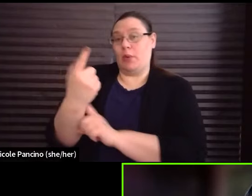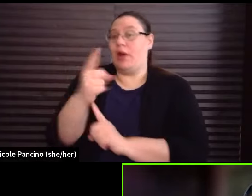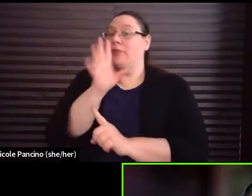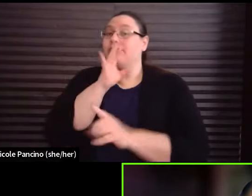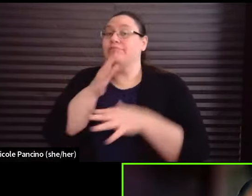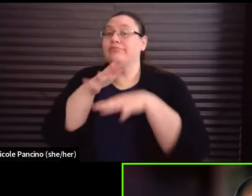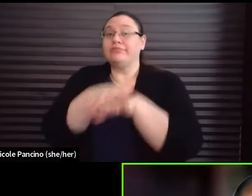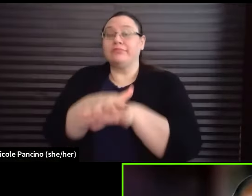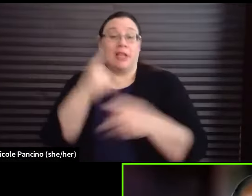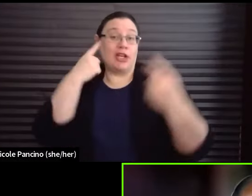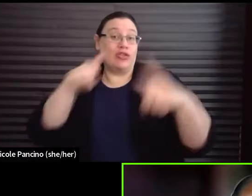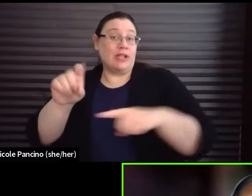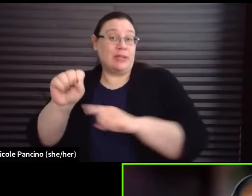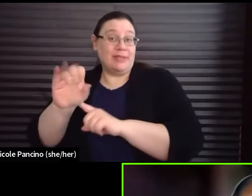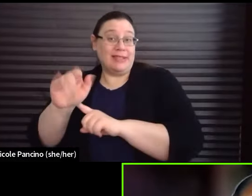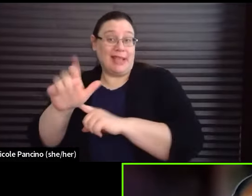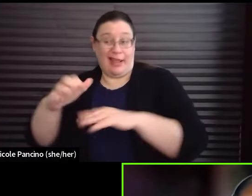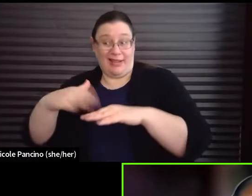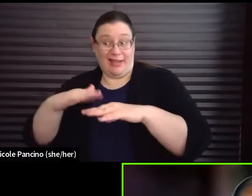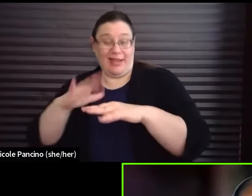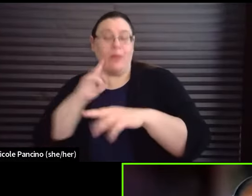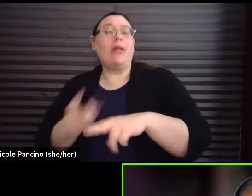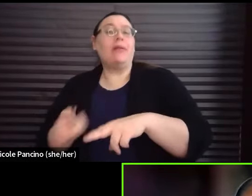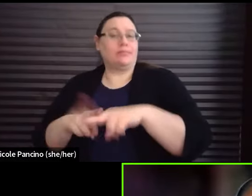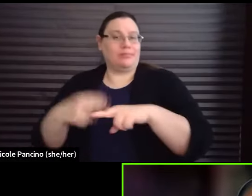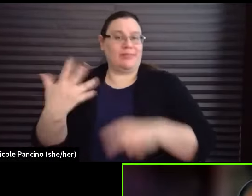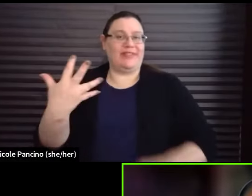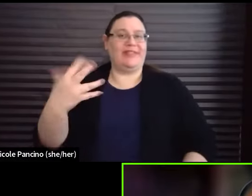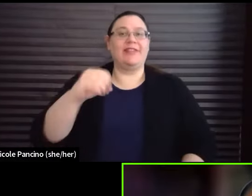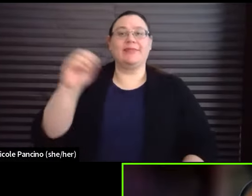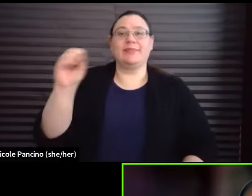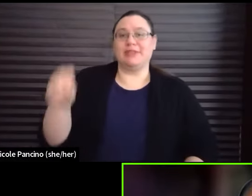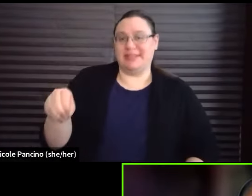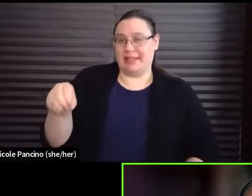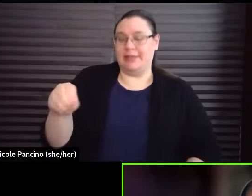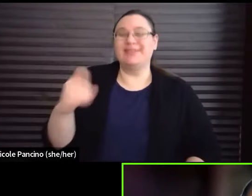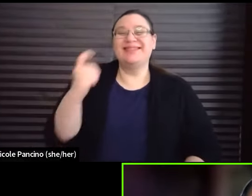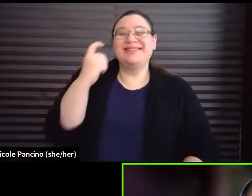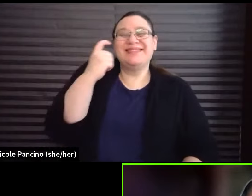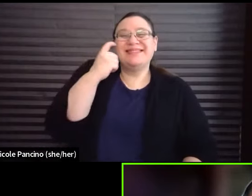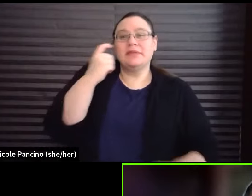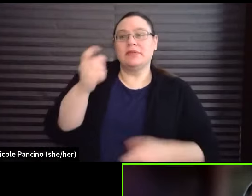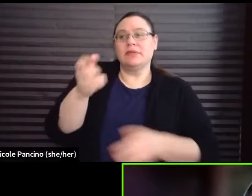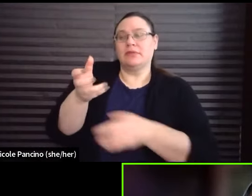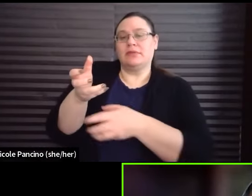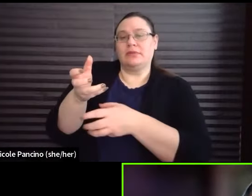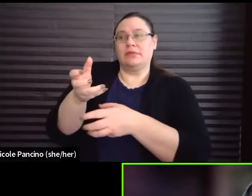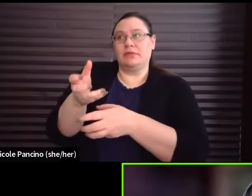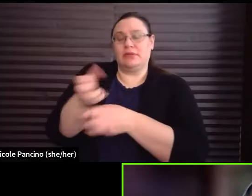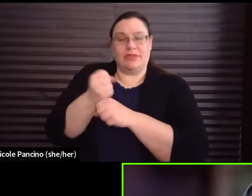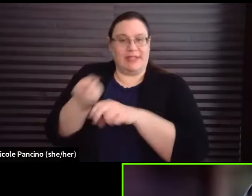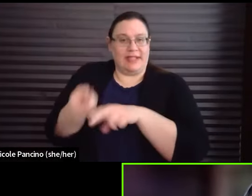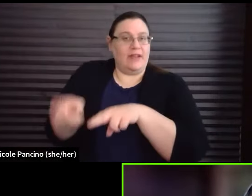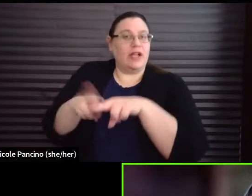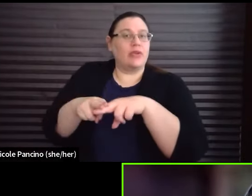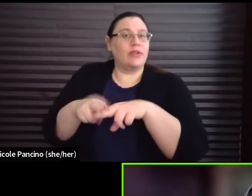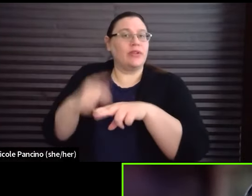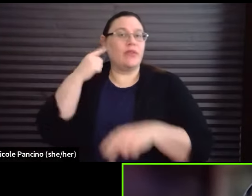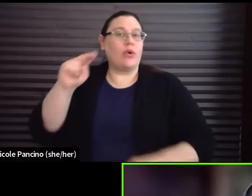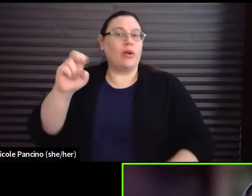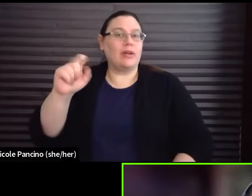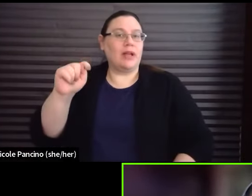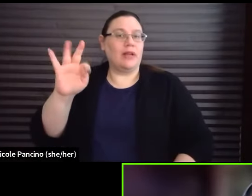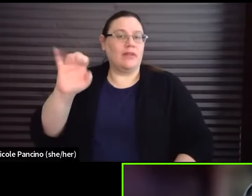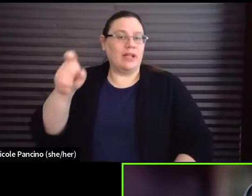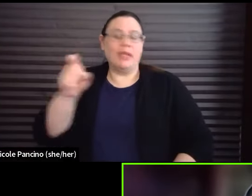is going to be increased by 5%. We just received an increase for the Netflix dubbing